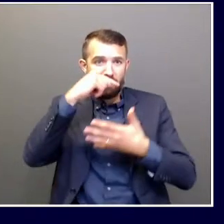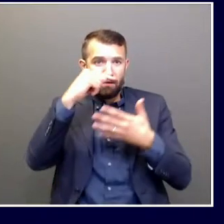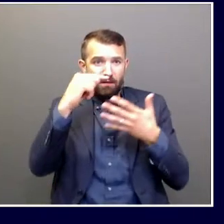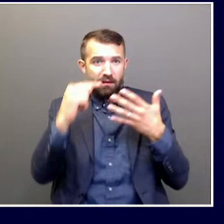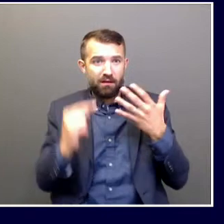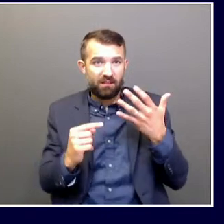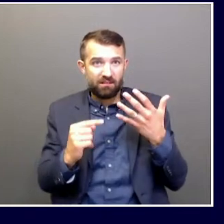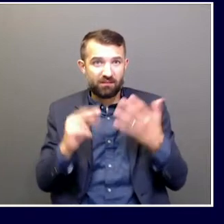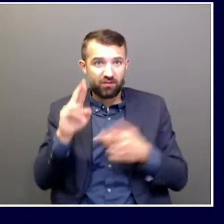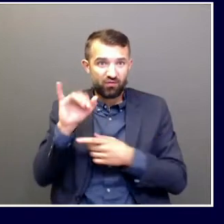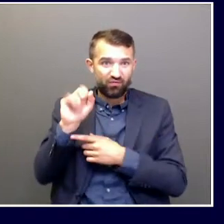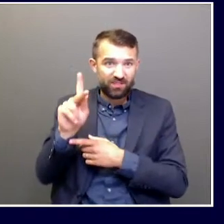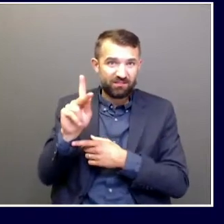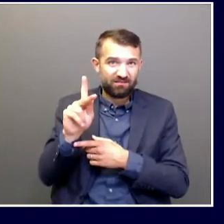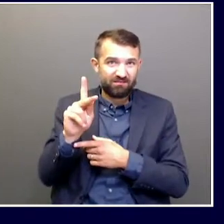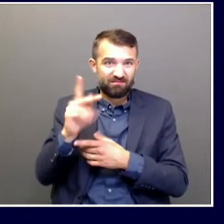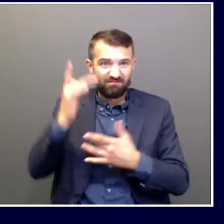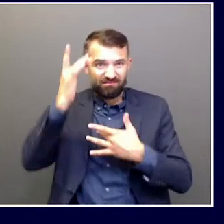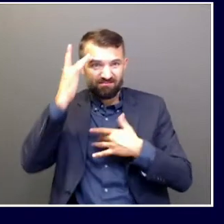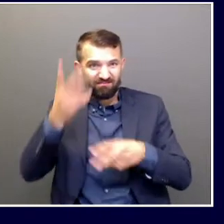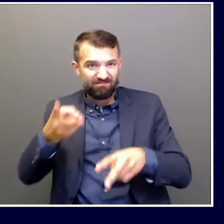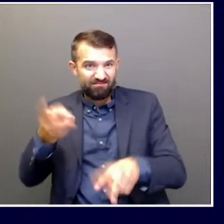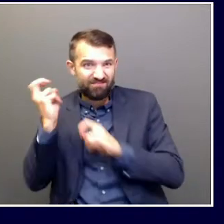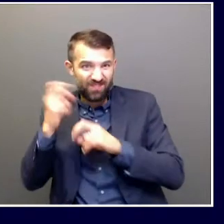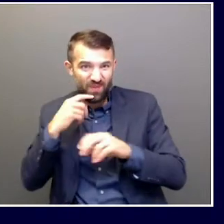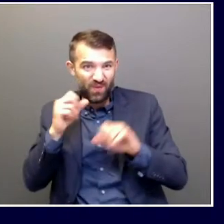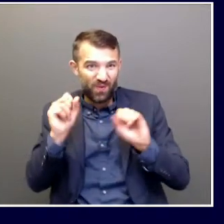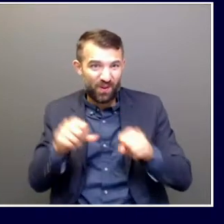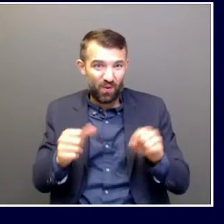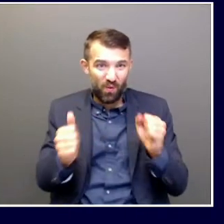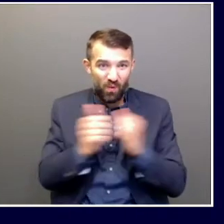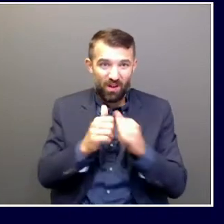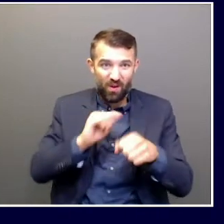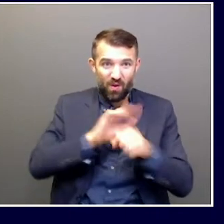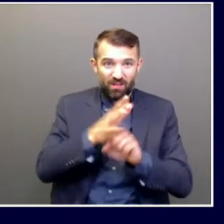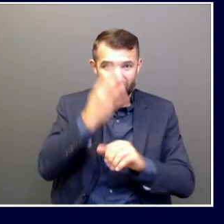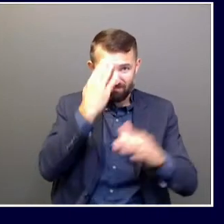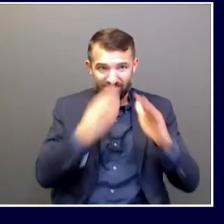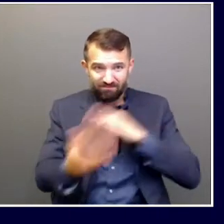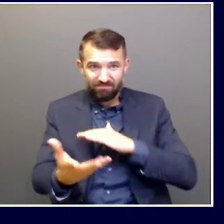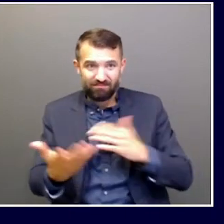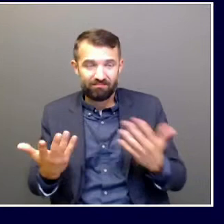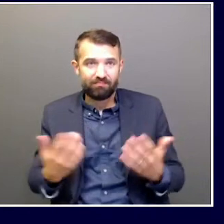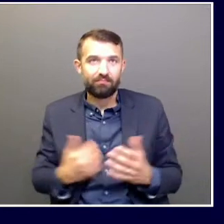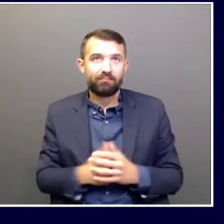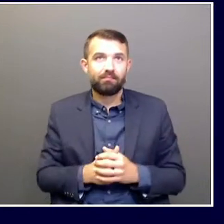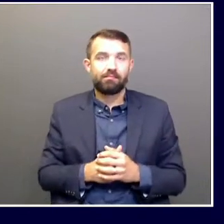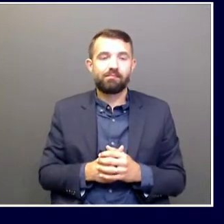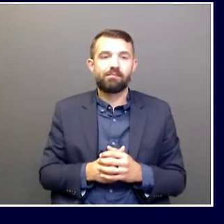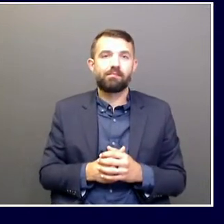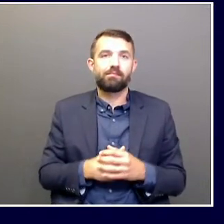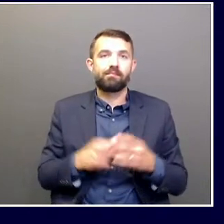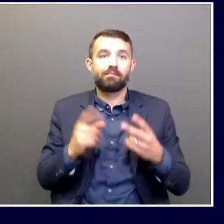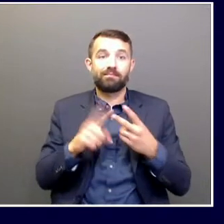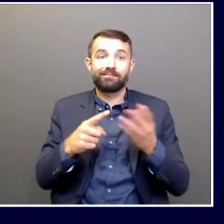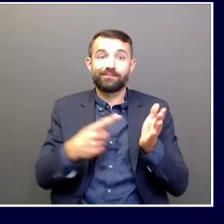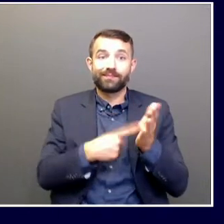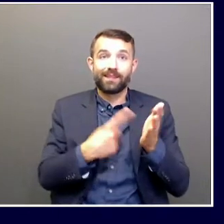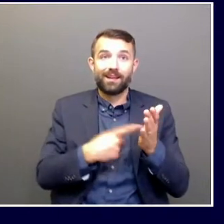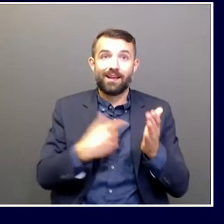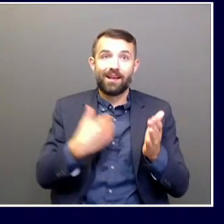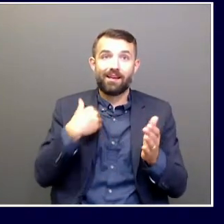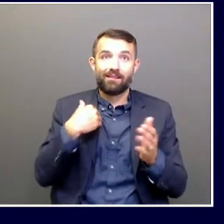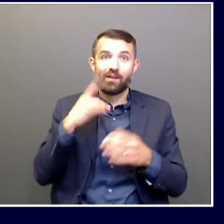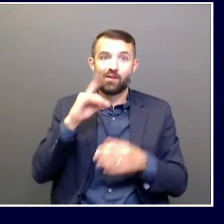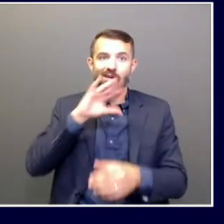woods? But the second question I ask that I try to weigh in on, even on social media sometimes less fun as